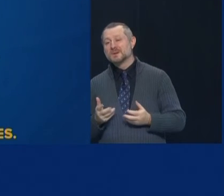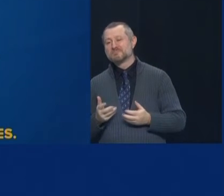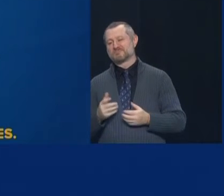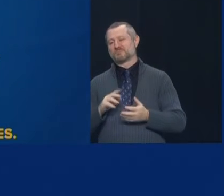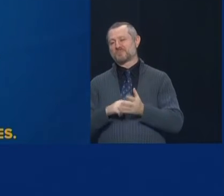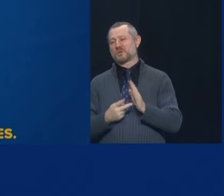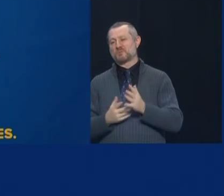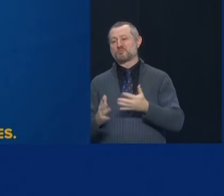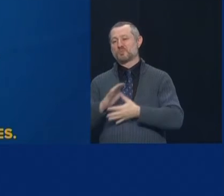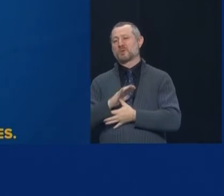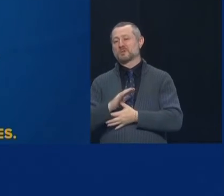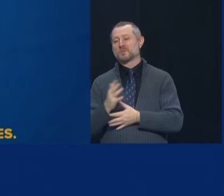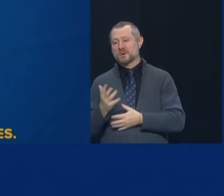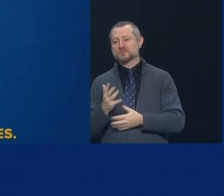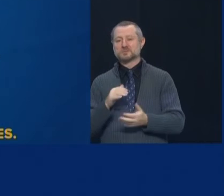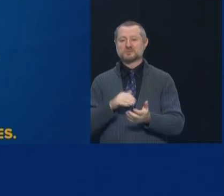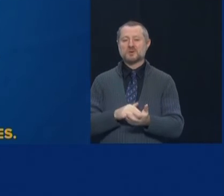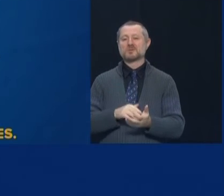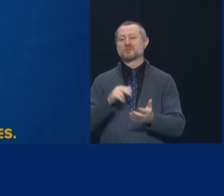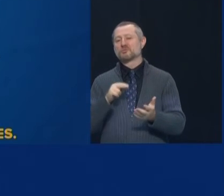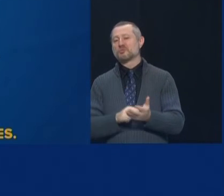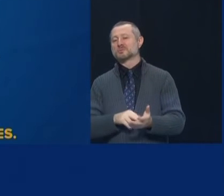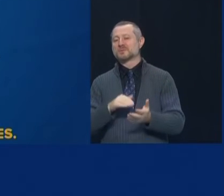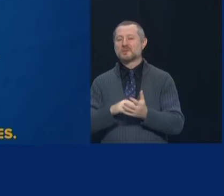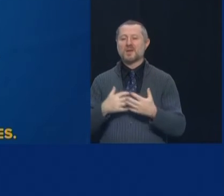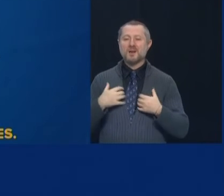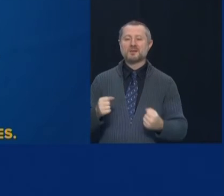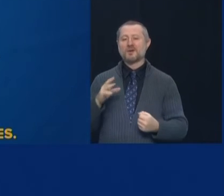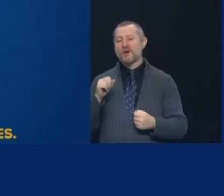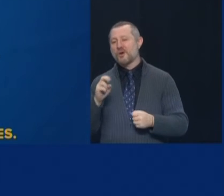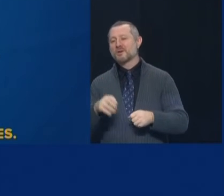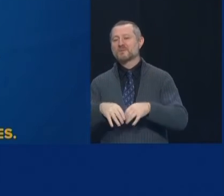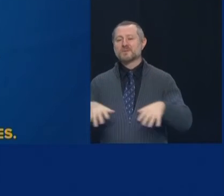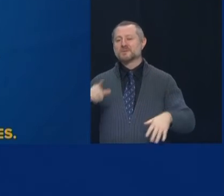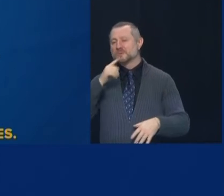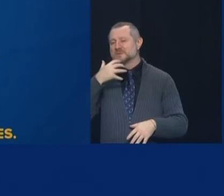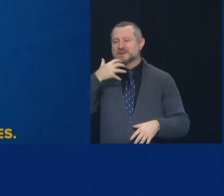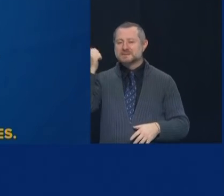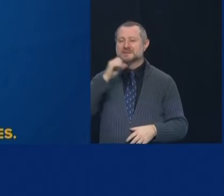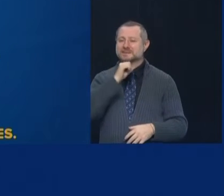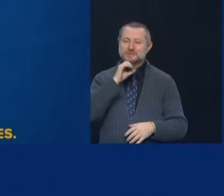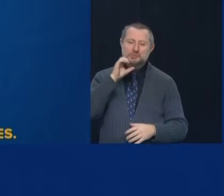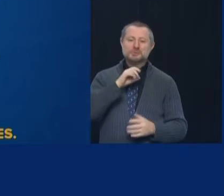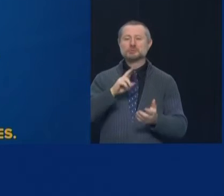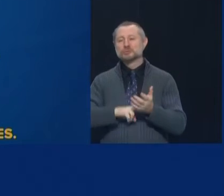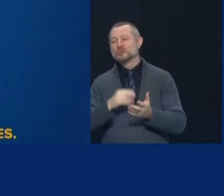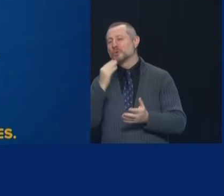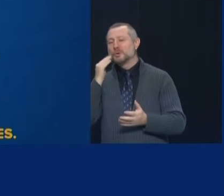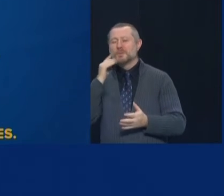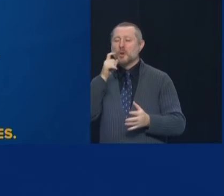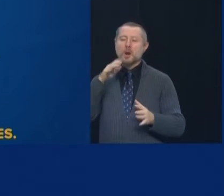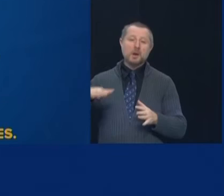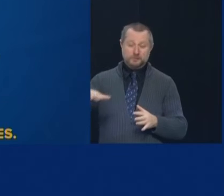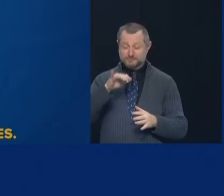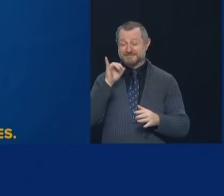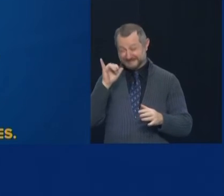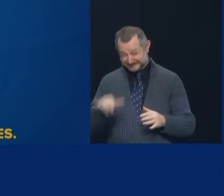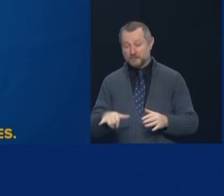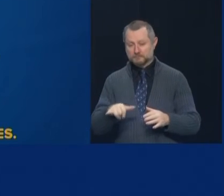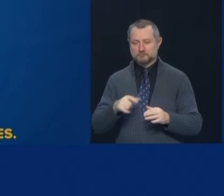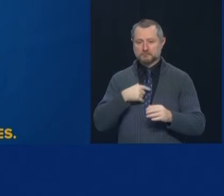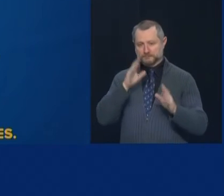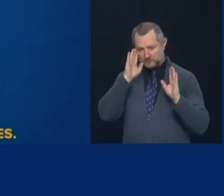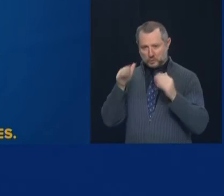healthcare workers, seniors in congregate facilities, et cetera. But 6% of